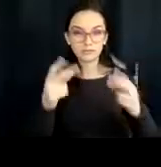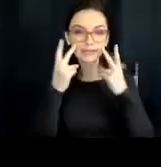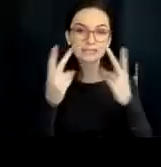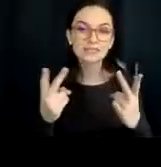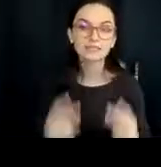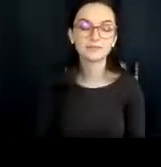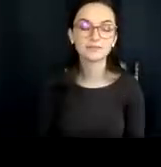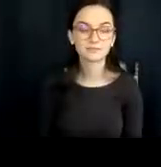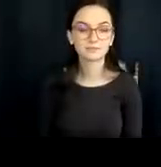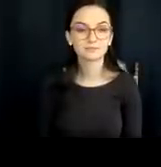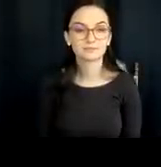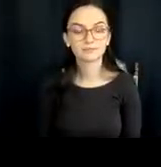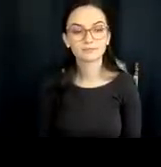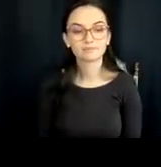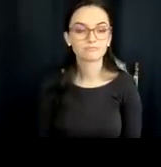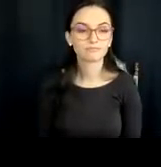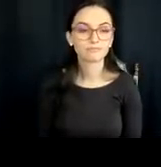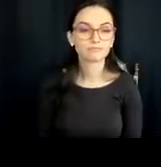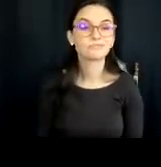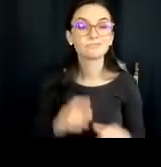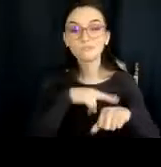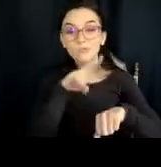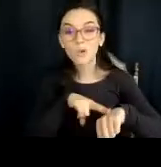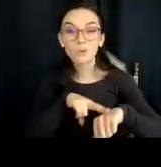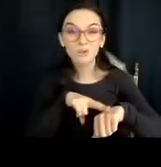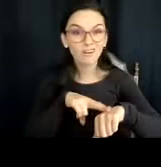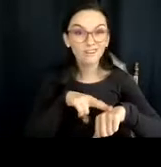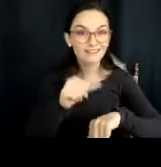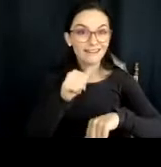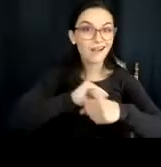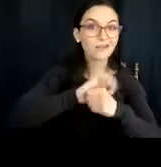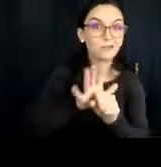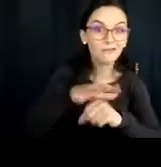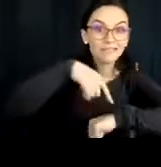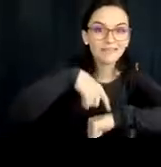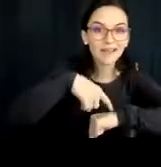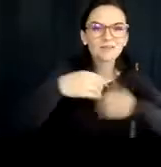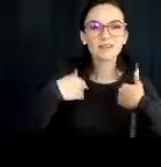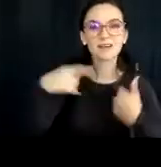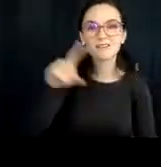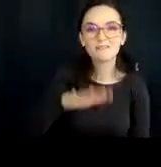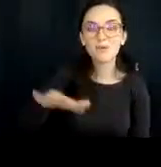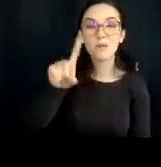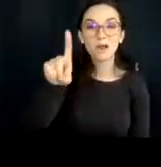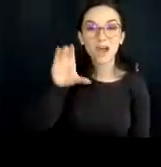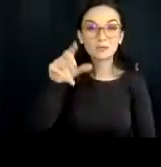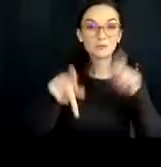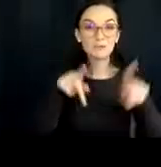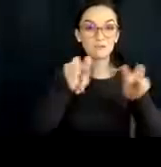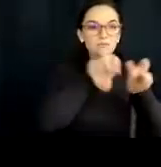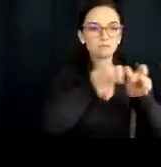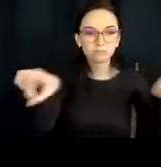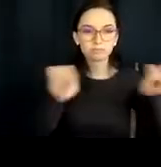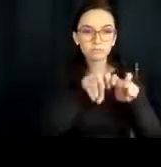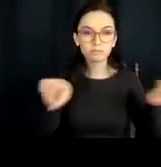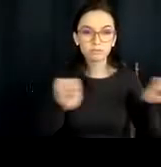normal that's times, big. there's Yeah. about 100 people that would be sitting in this area here. Wow. There are tons of people